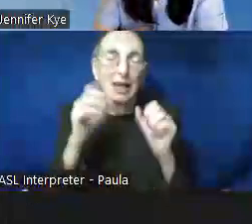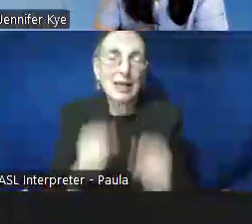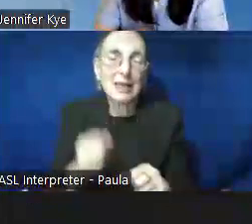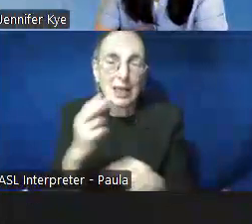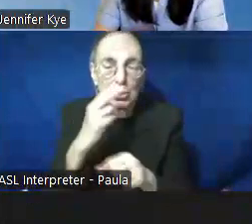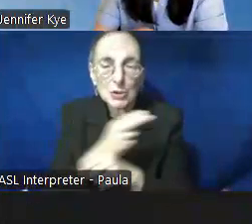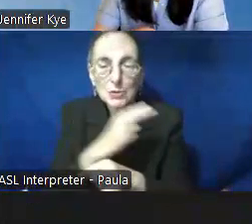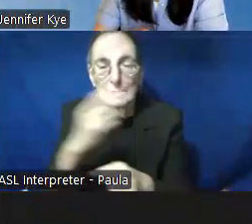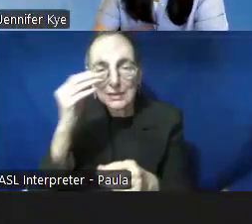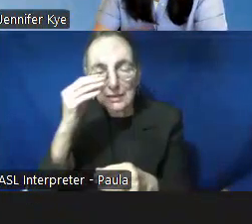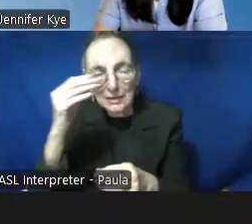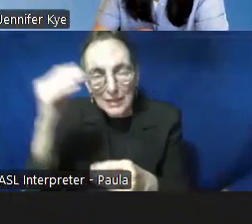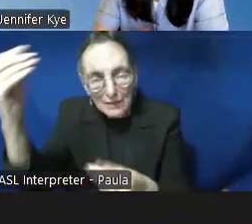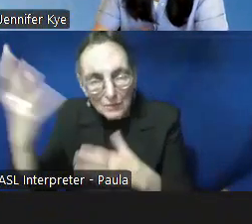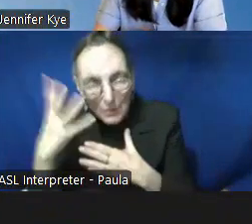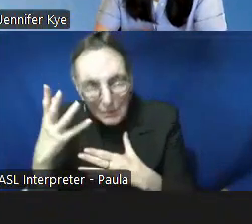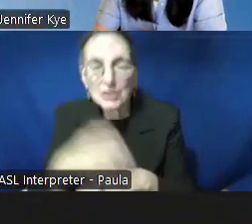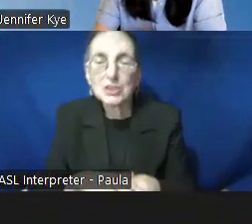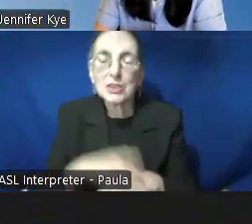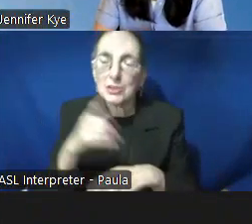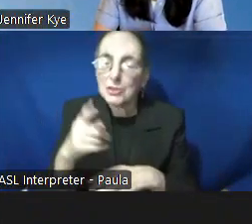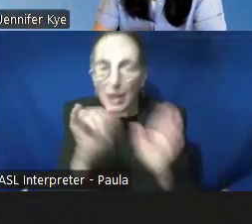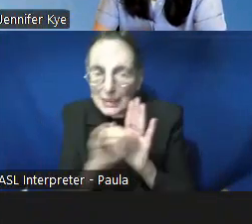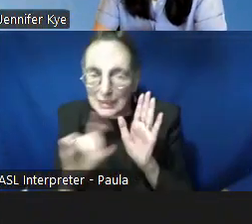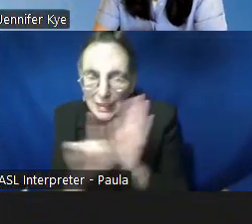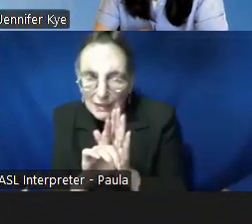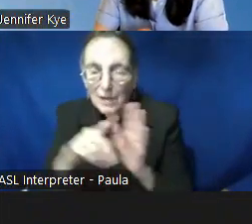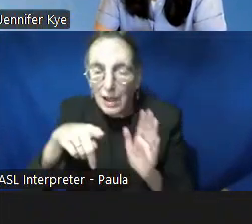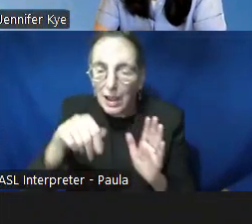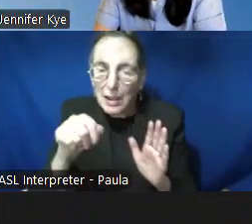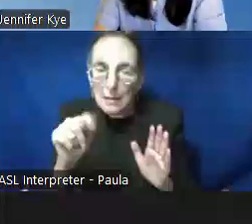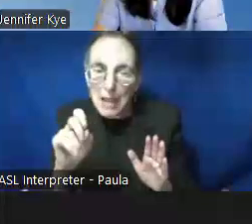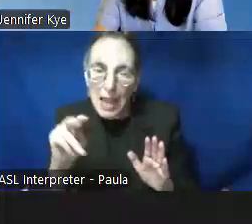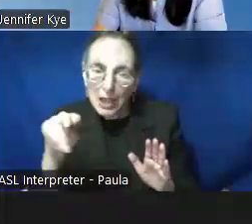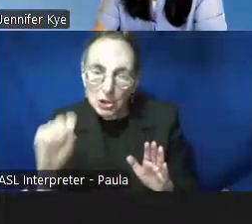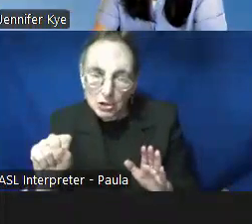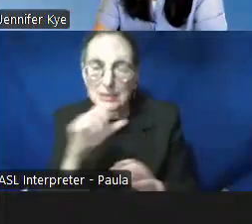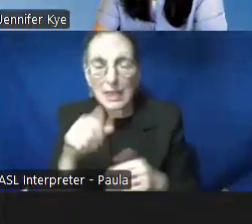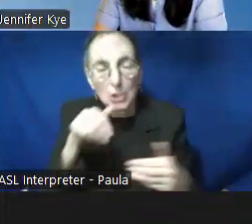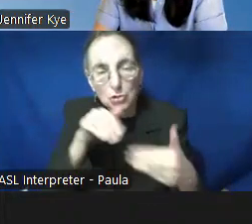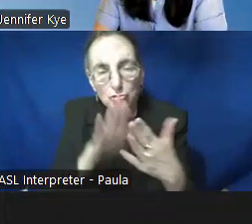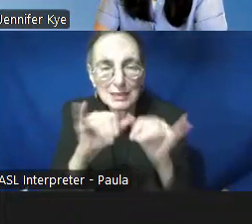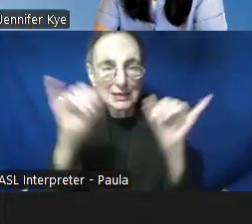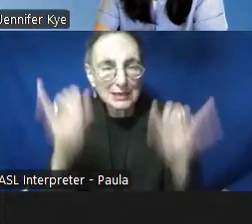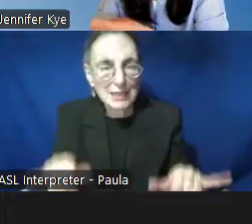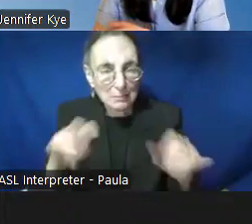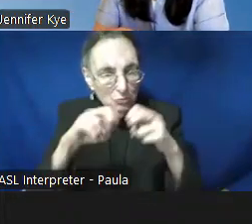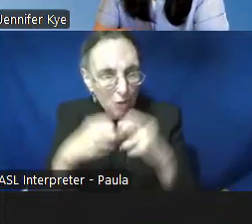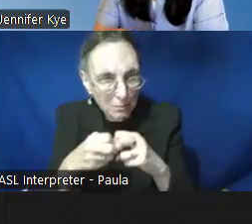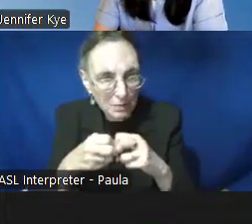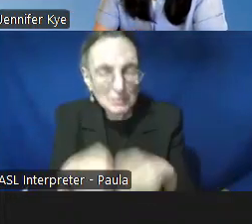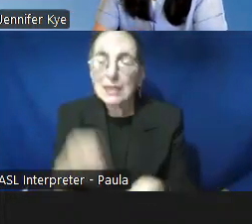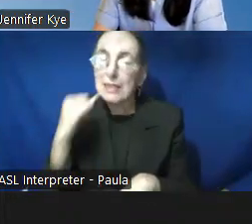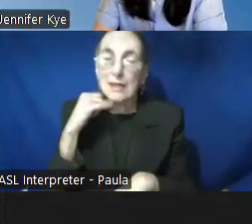individual cases to identify patterns and address systemic problems. And so also if you're